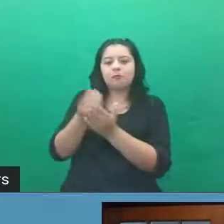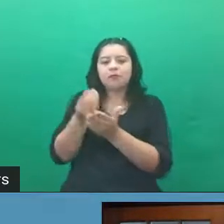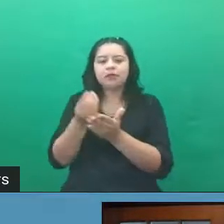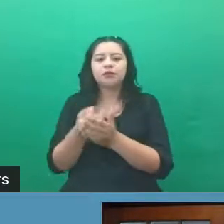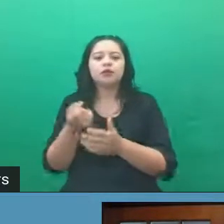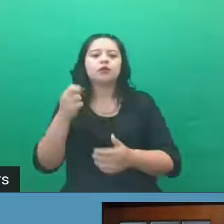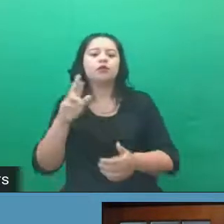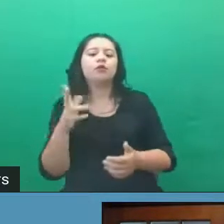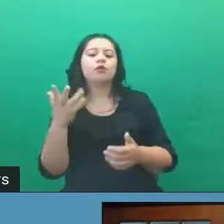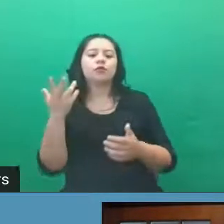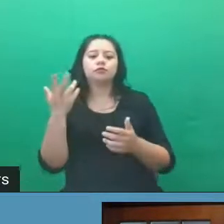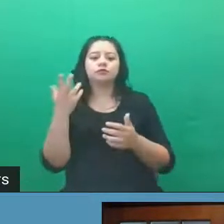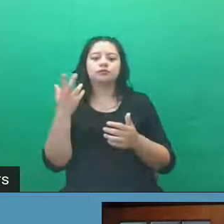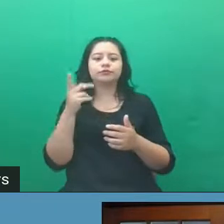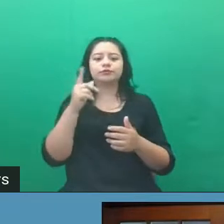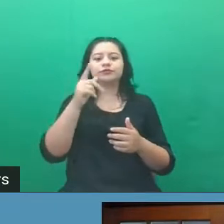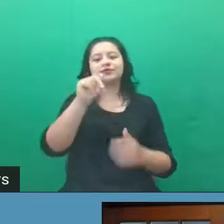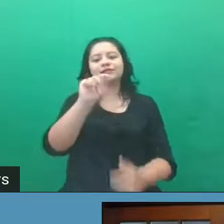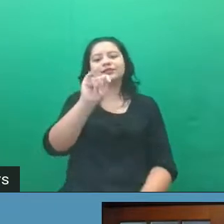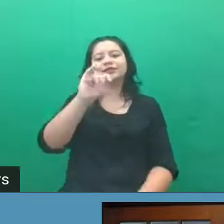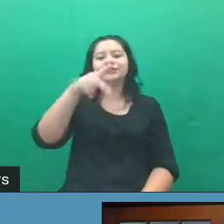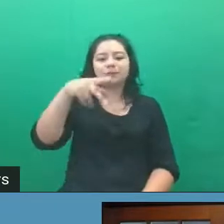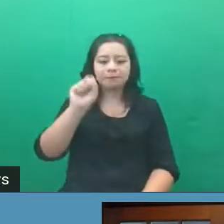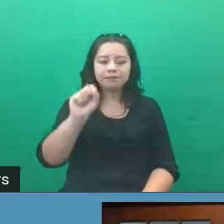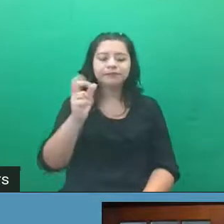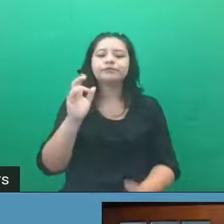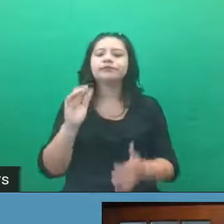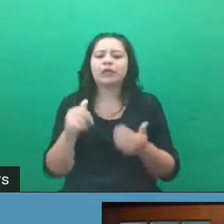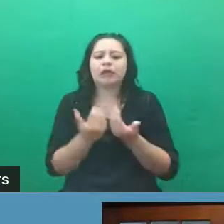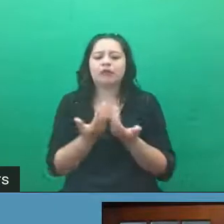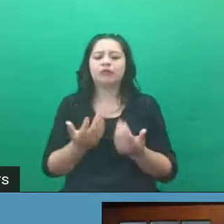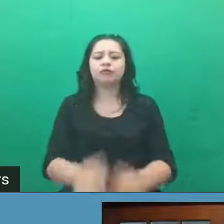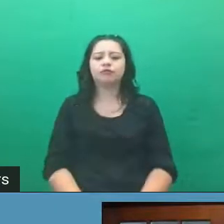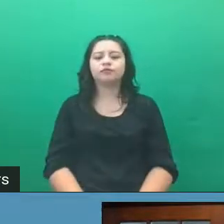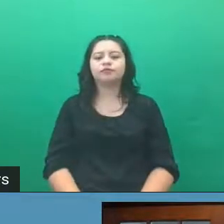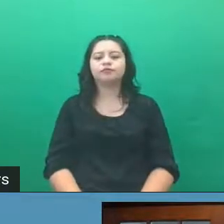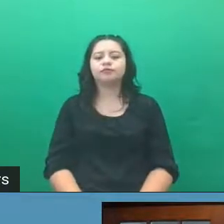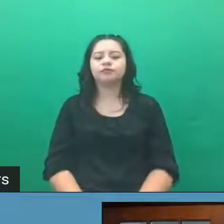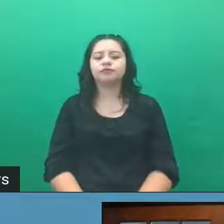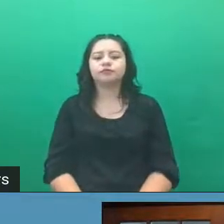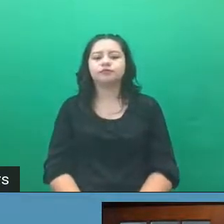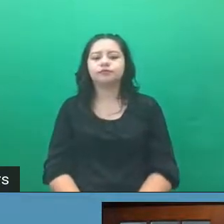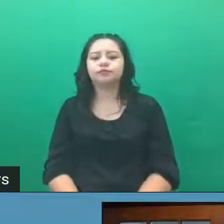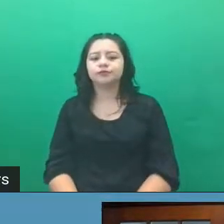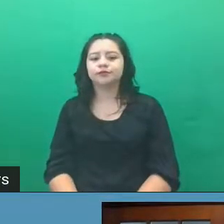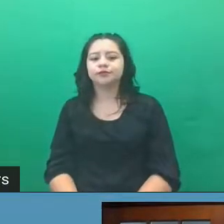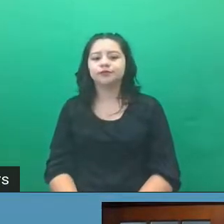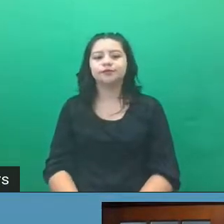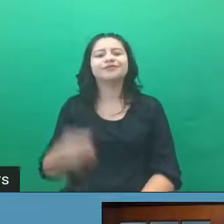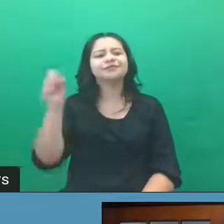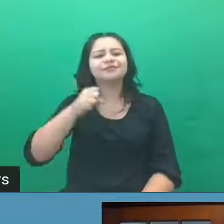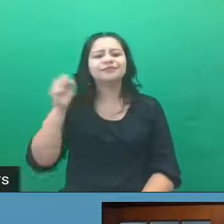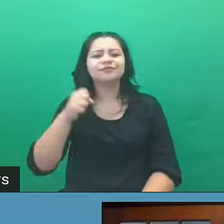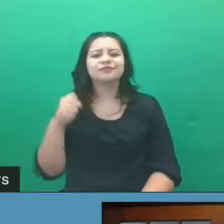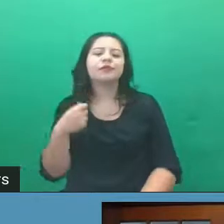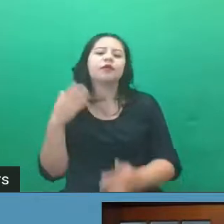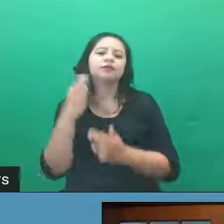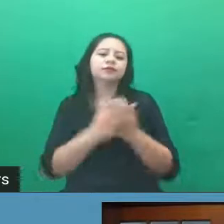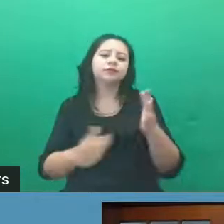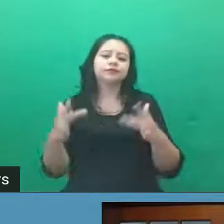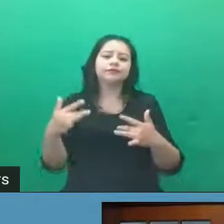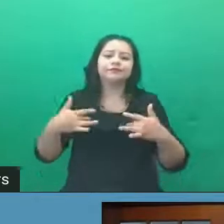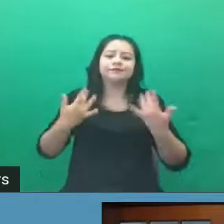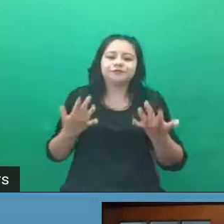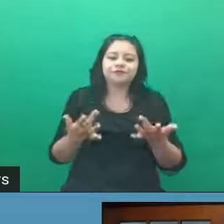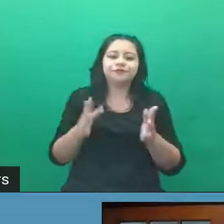any tips and tricks for that kind of activity? Yeah, there's some a hybrid